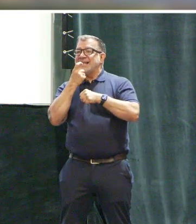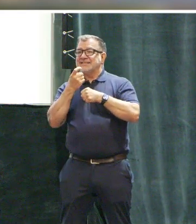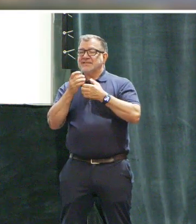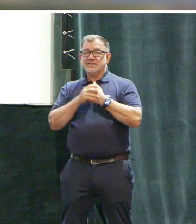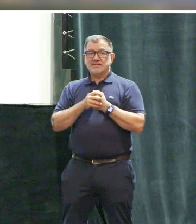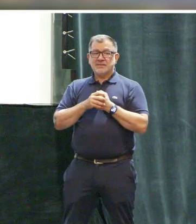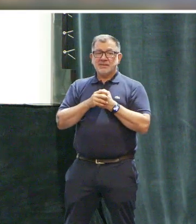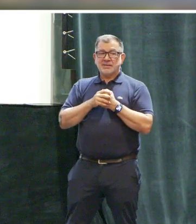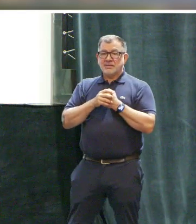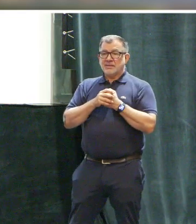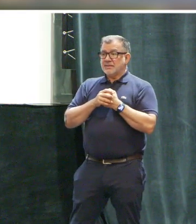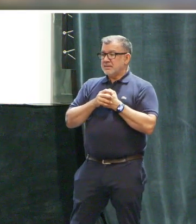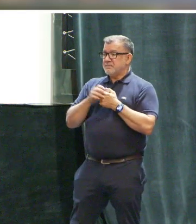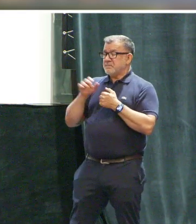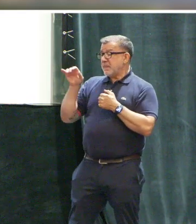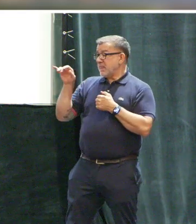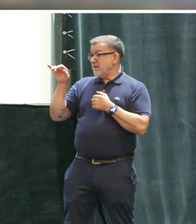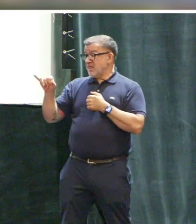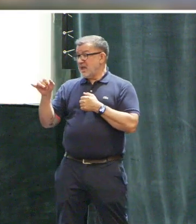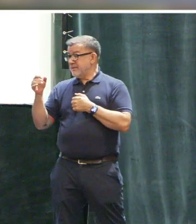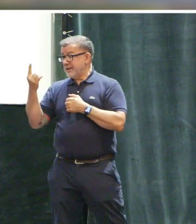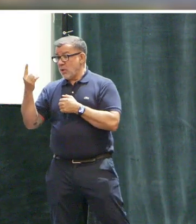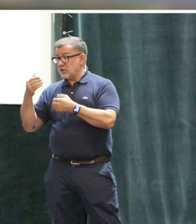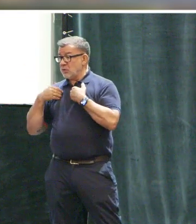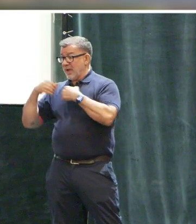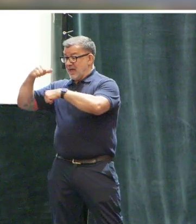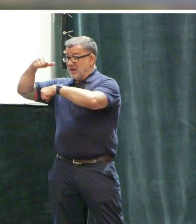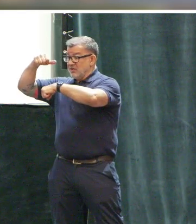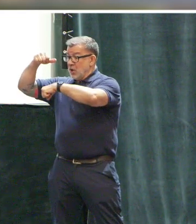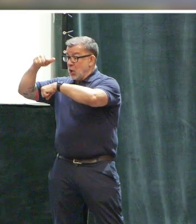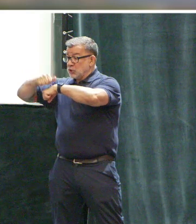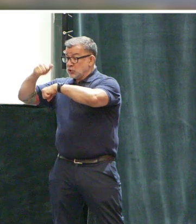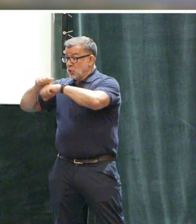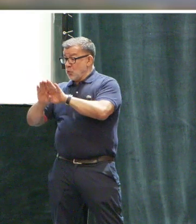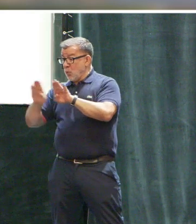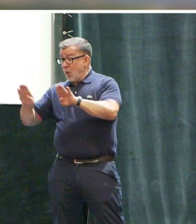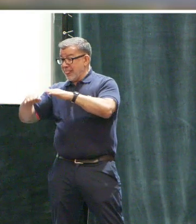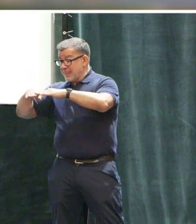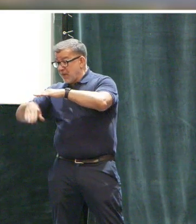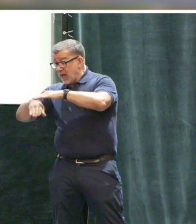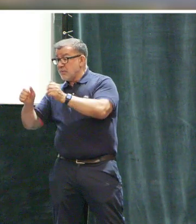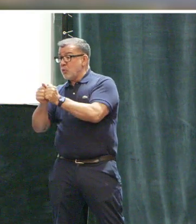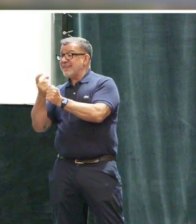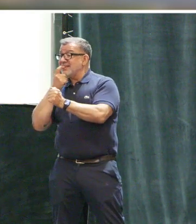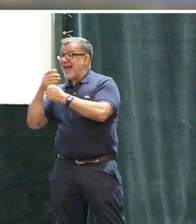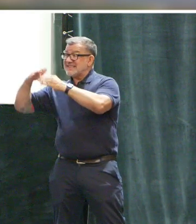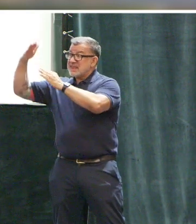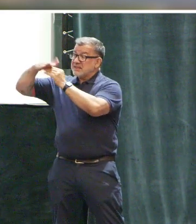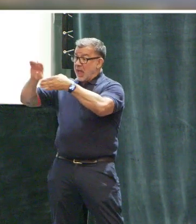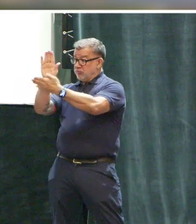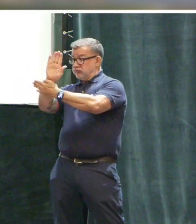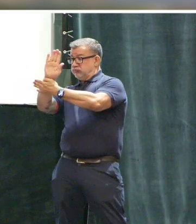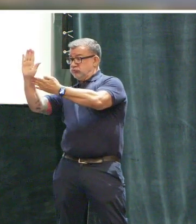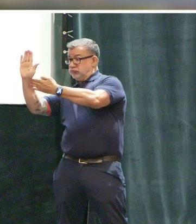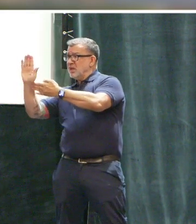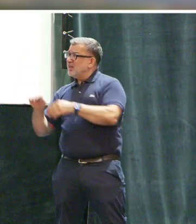Heritage area, where you have a stone wall at the bottom and glass on top. Is that an option in more places to be able